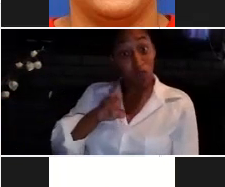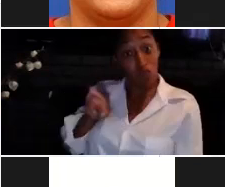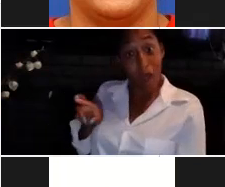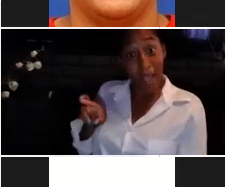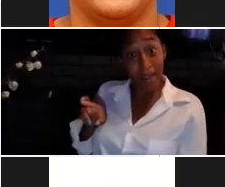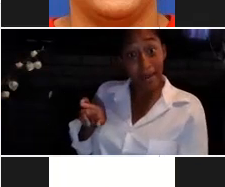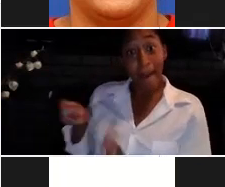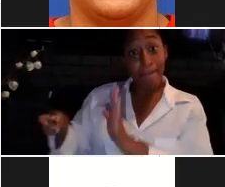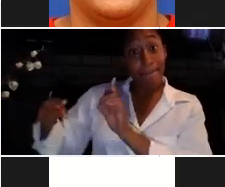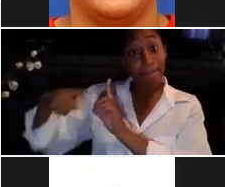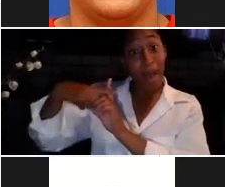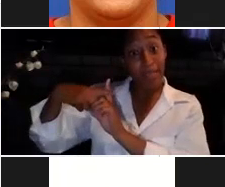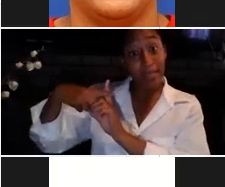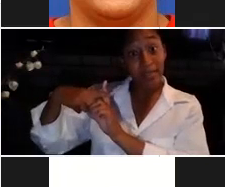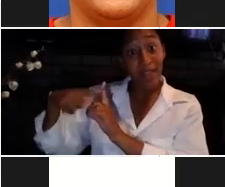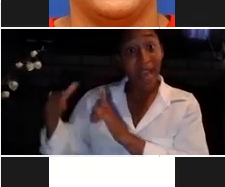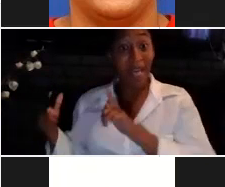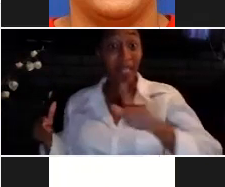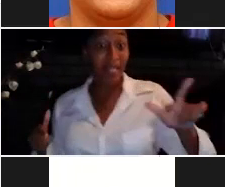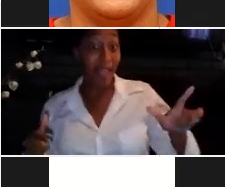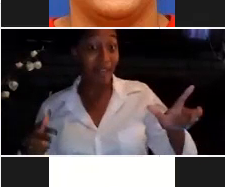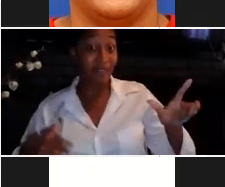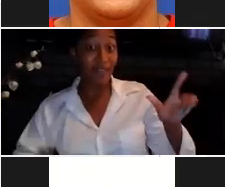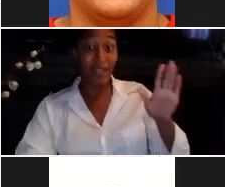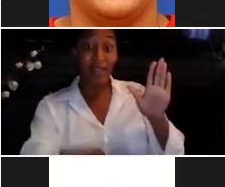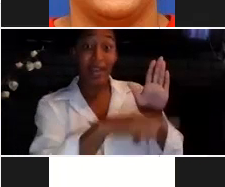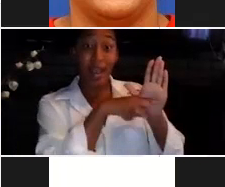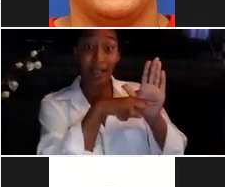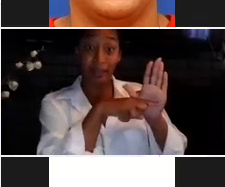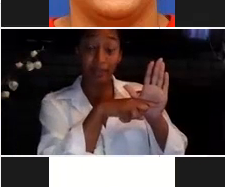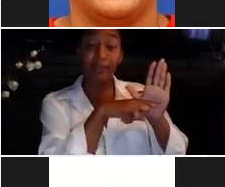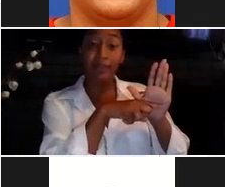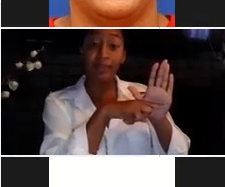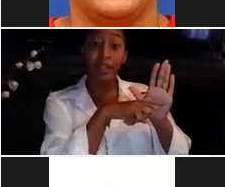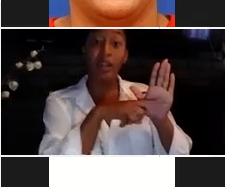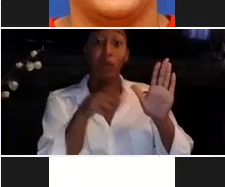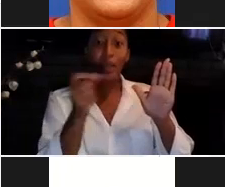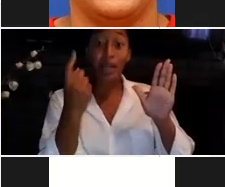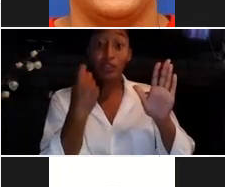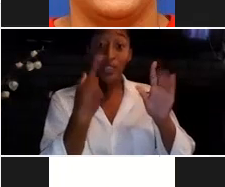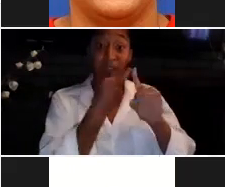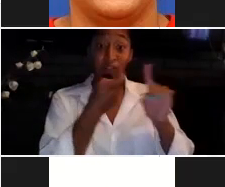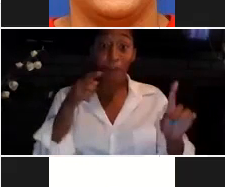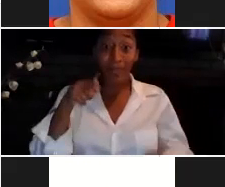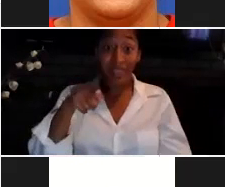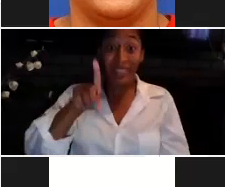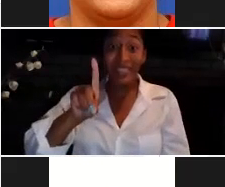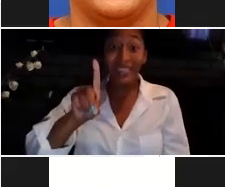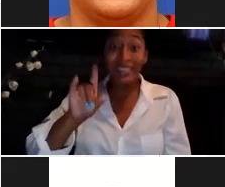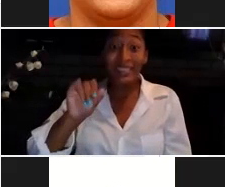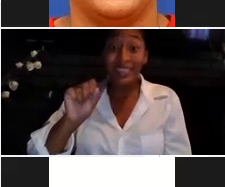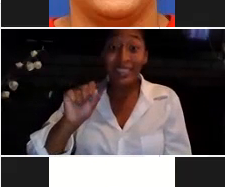is negative. And so we know from this displacement -5 that the